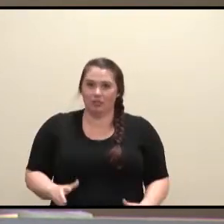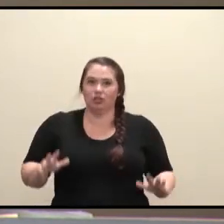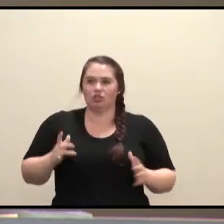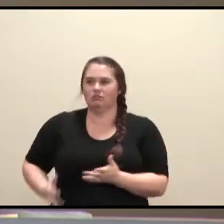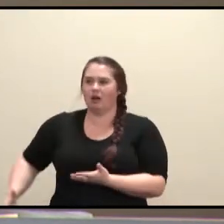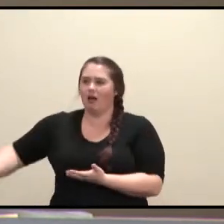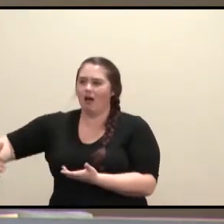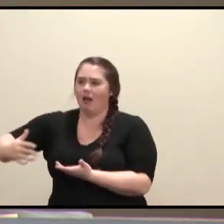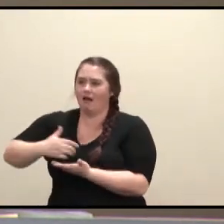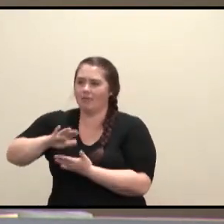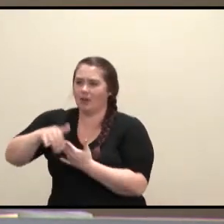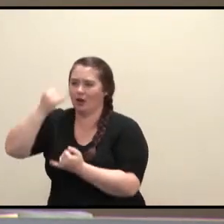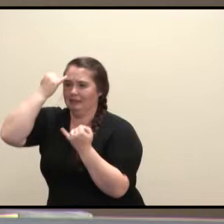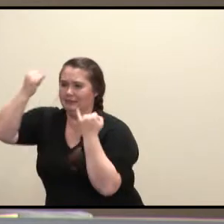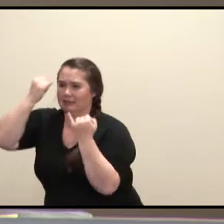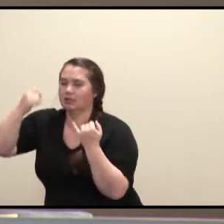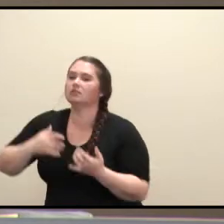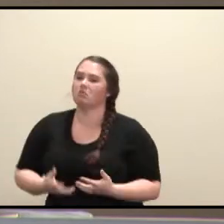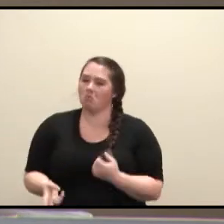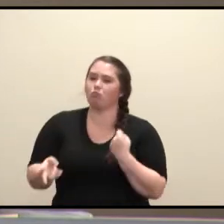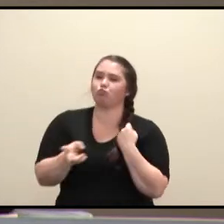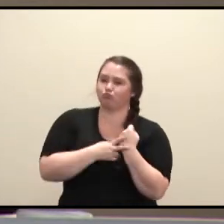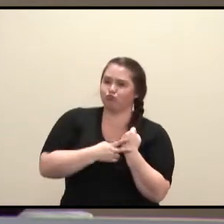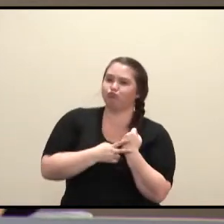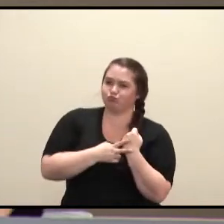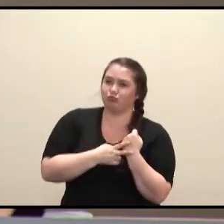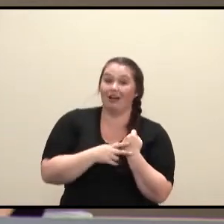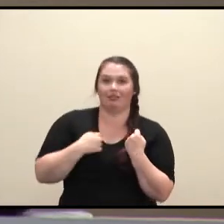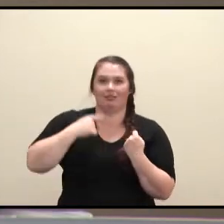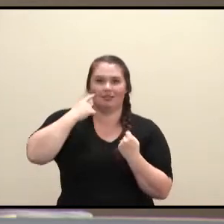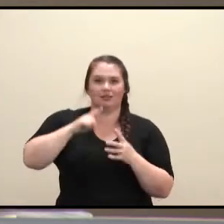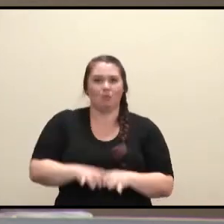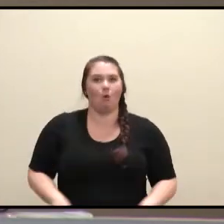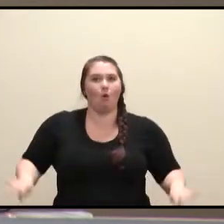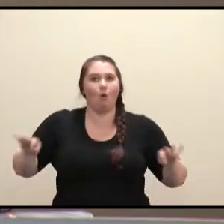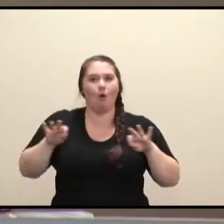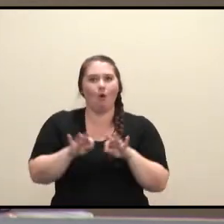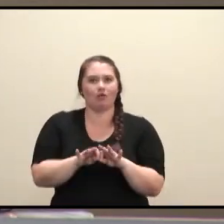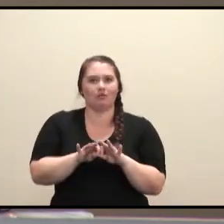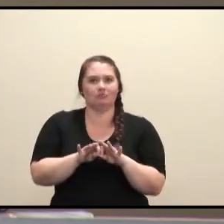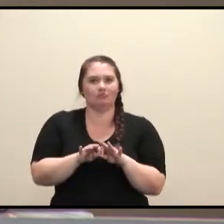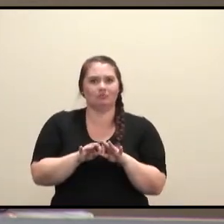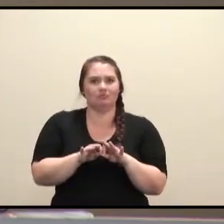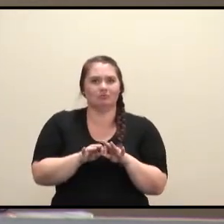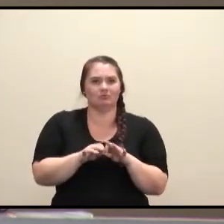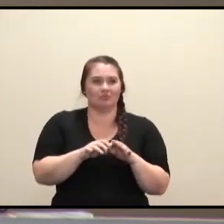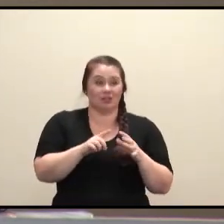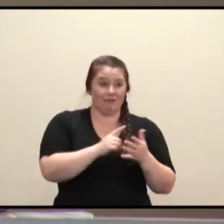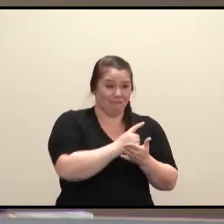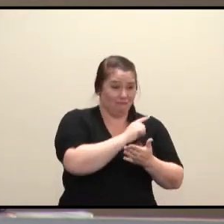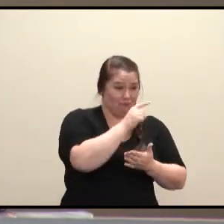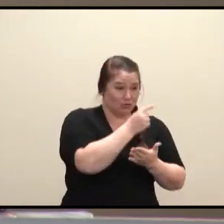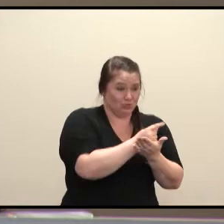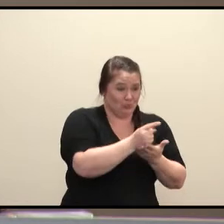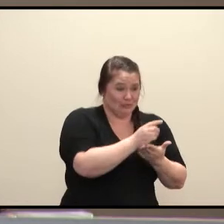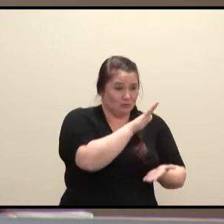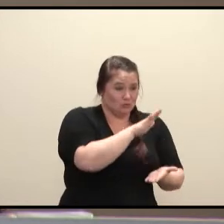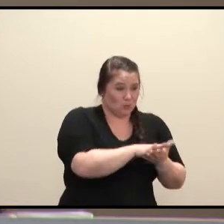it's important that we use their ideas, not only just the first week of school, but throughout the school year. So that was really